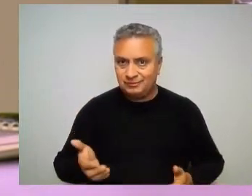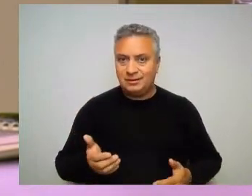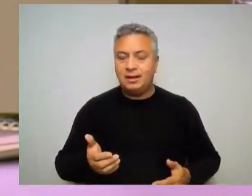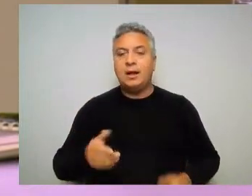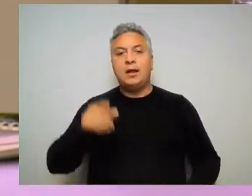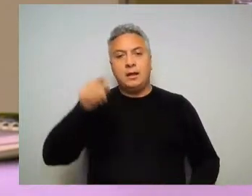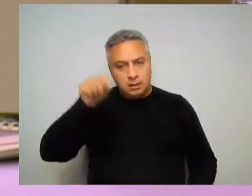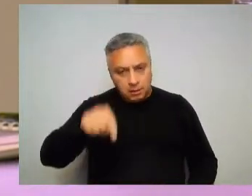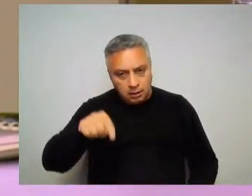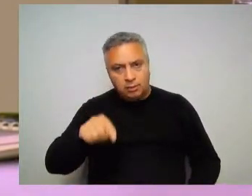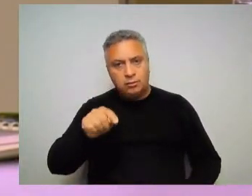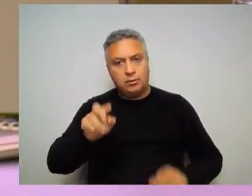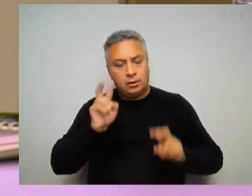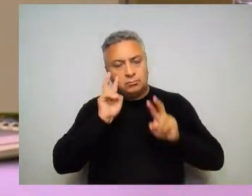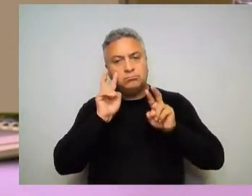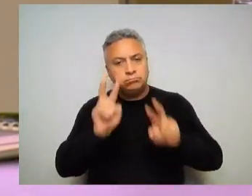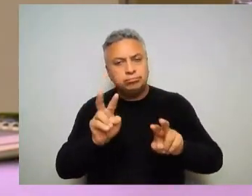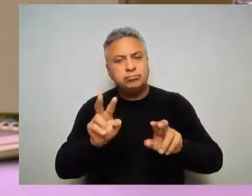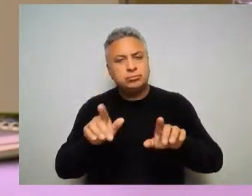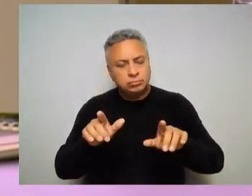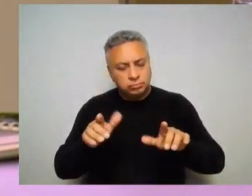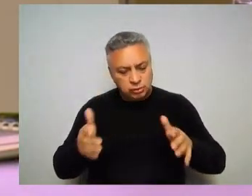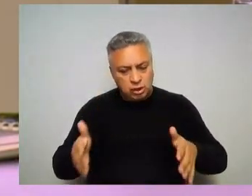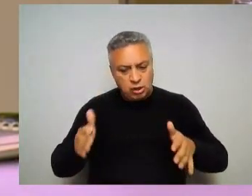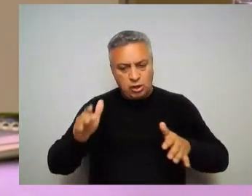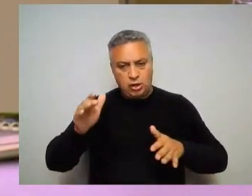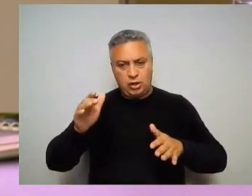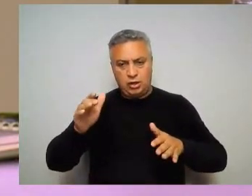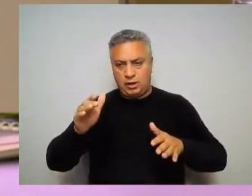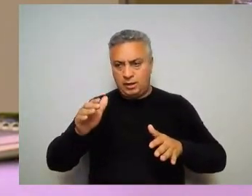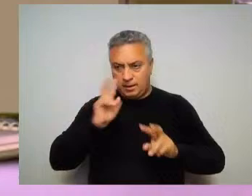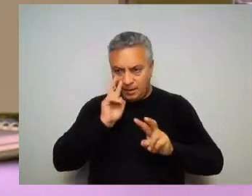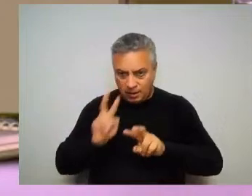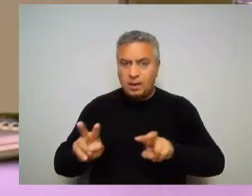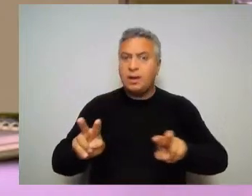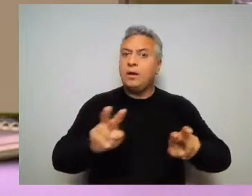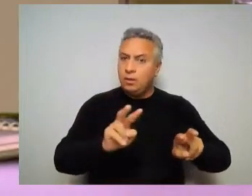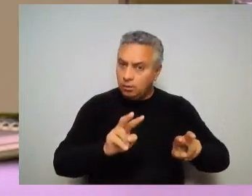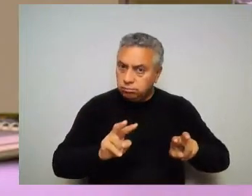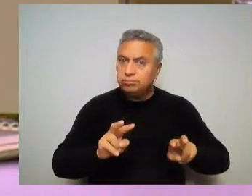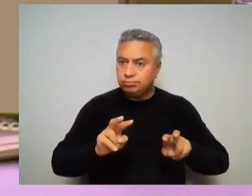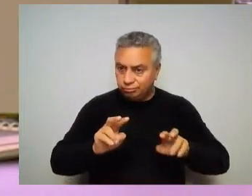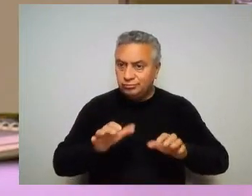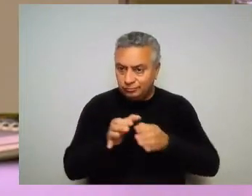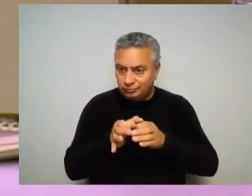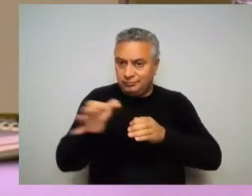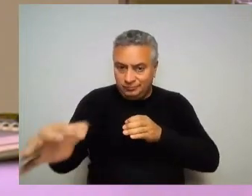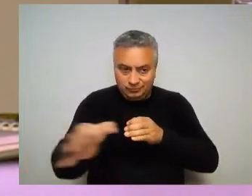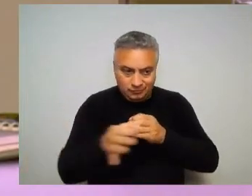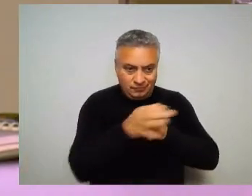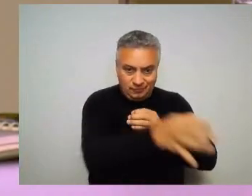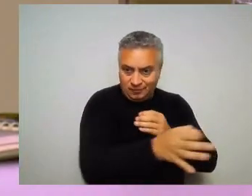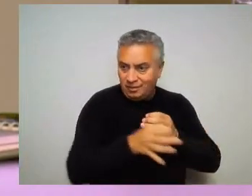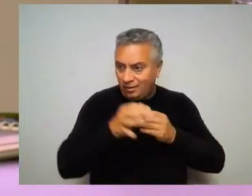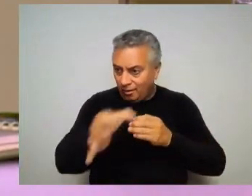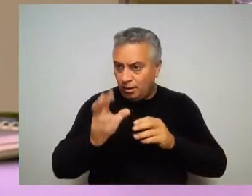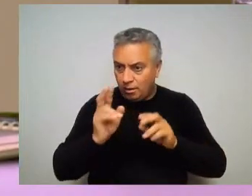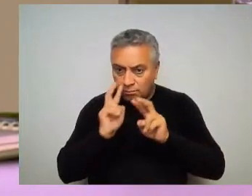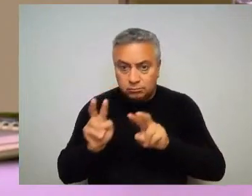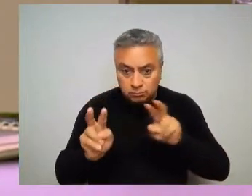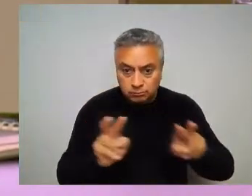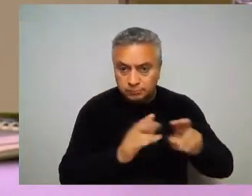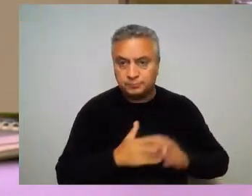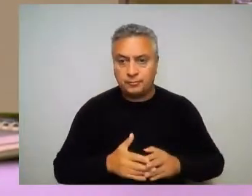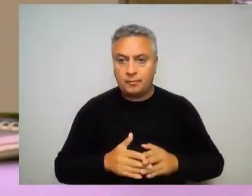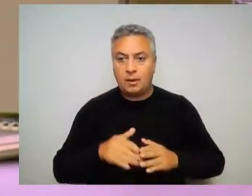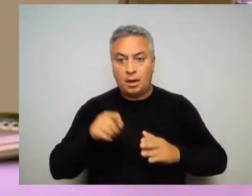look at the same time at the level of territorial complexity and territorial scope, the scientific